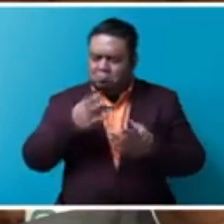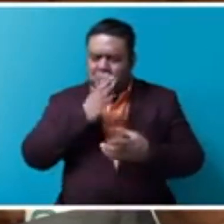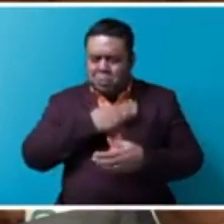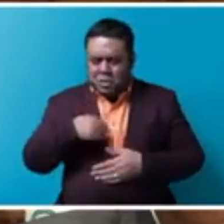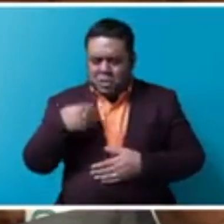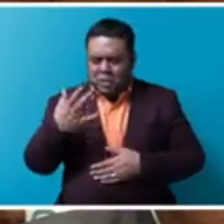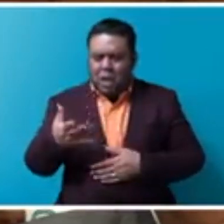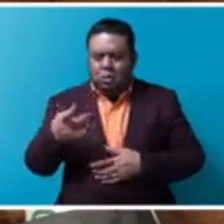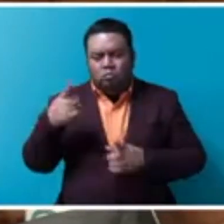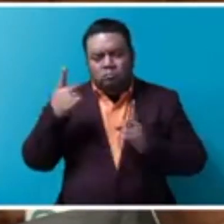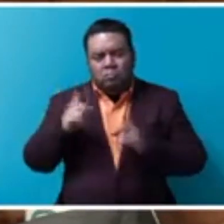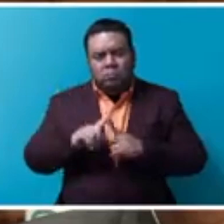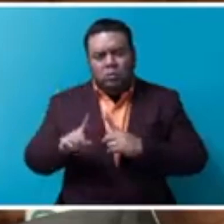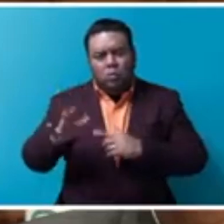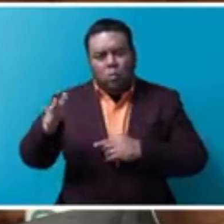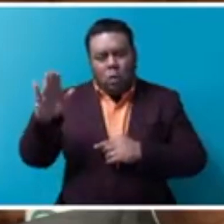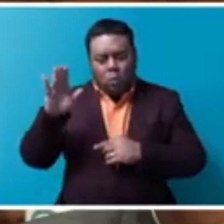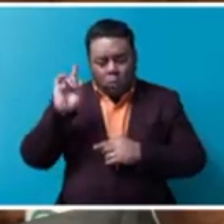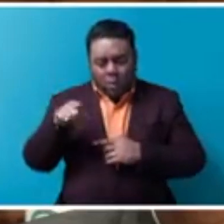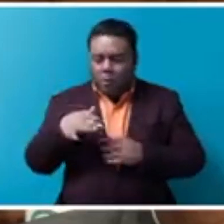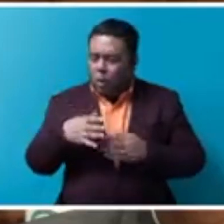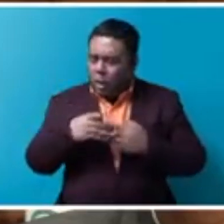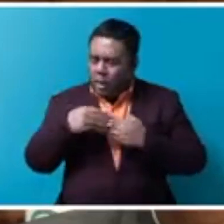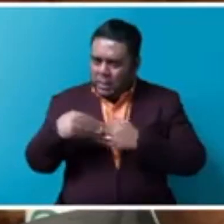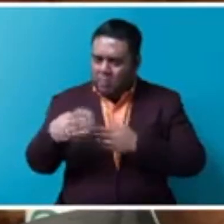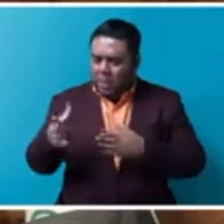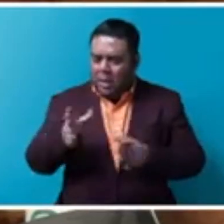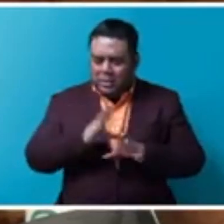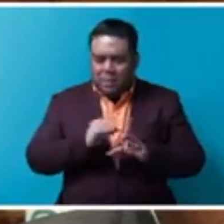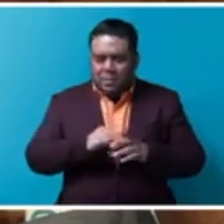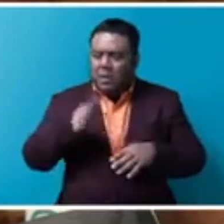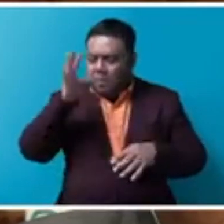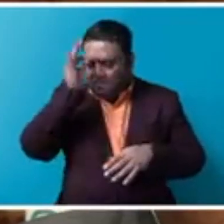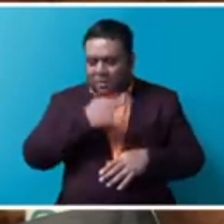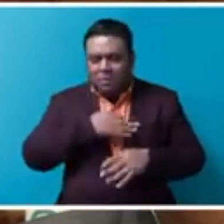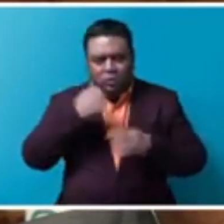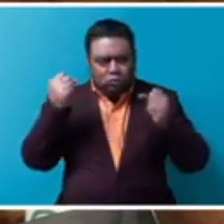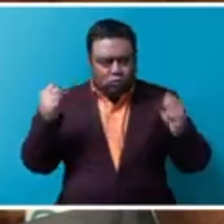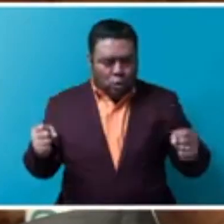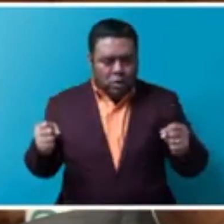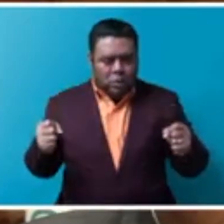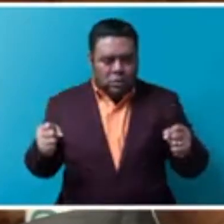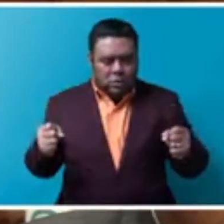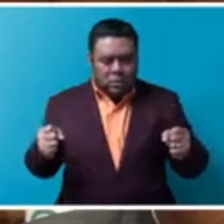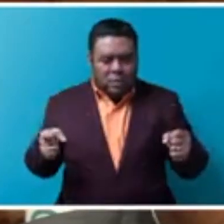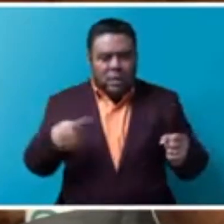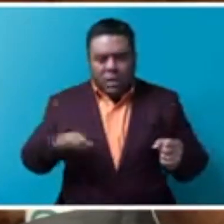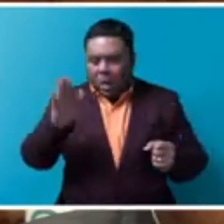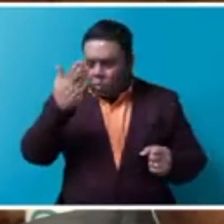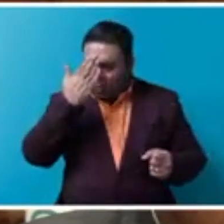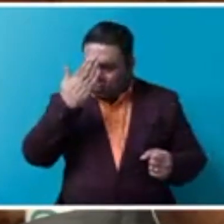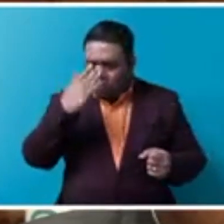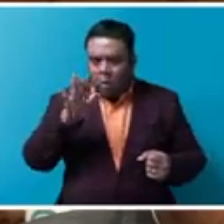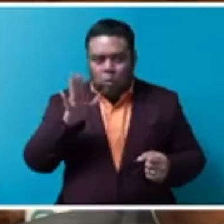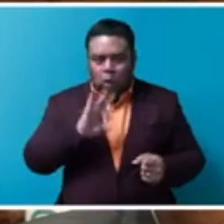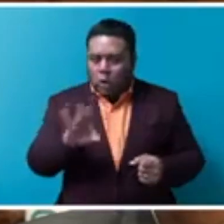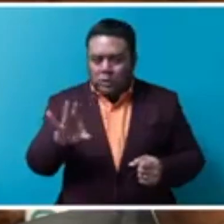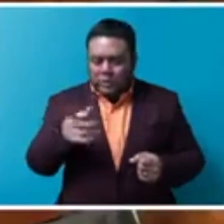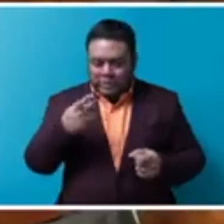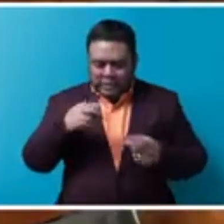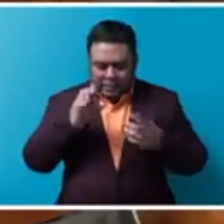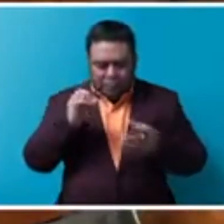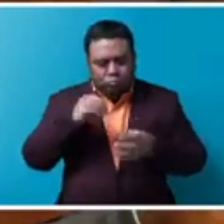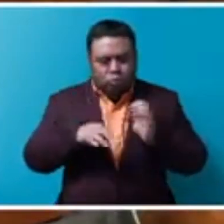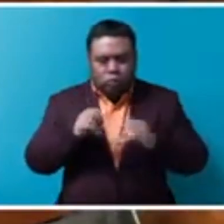by example, and he believed strongly in outcomes, not in